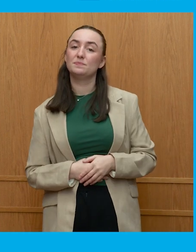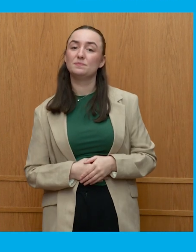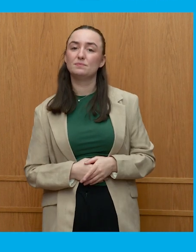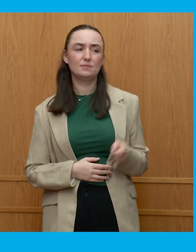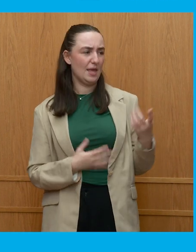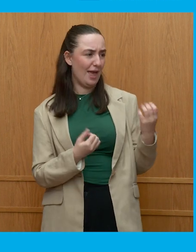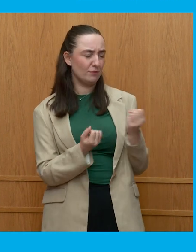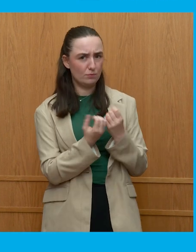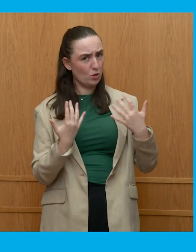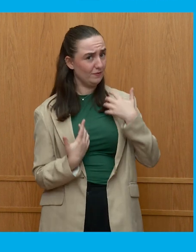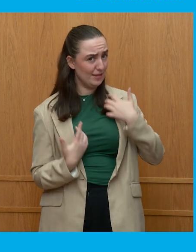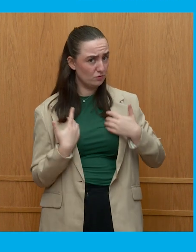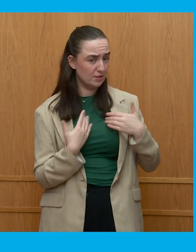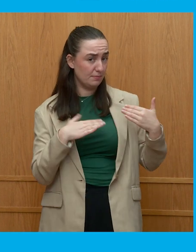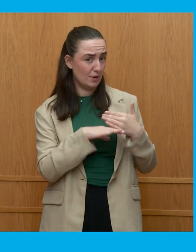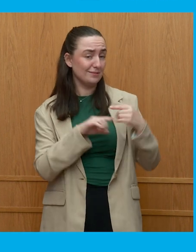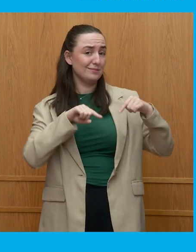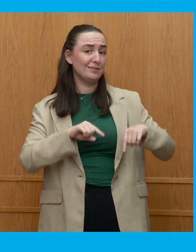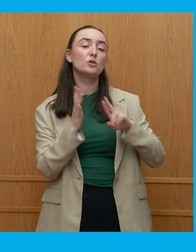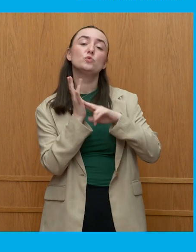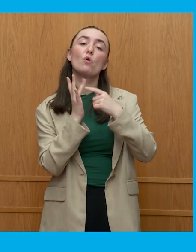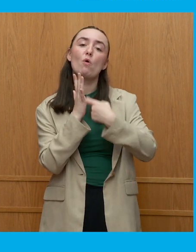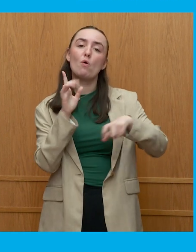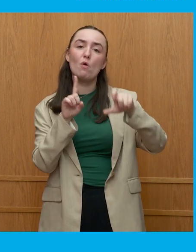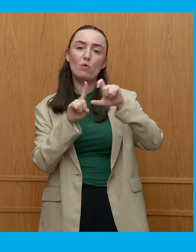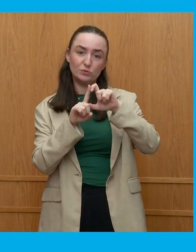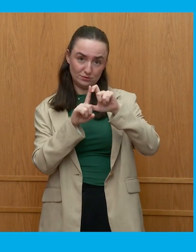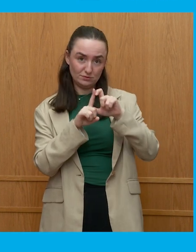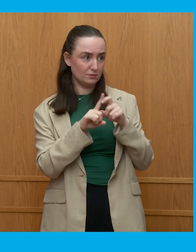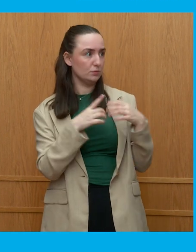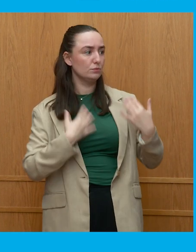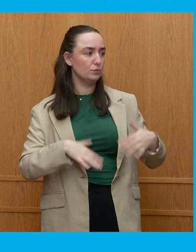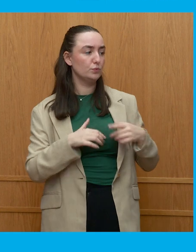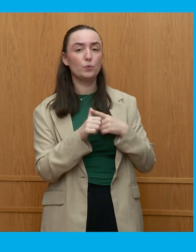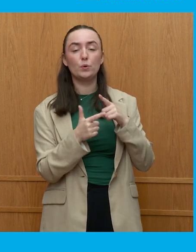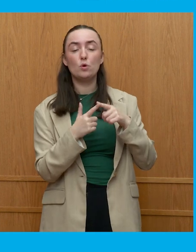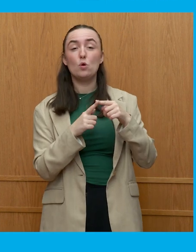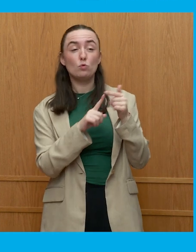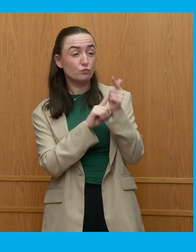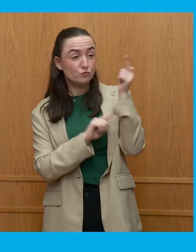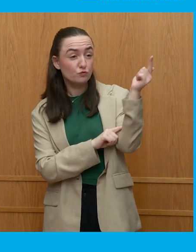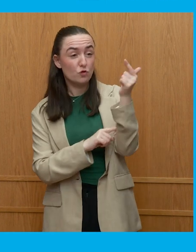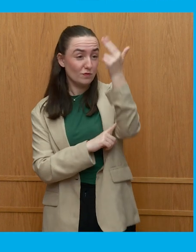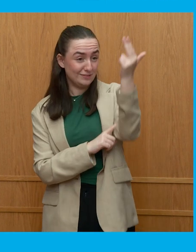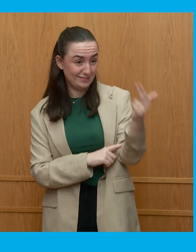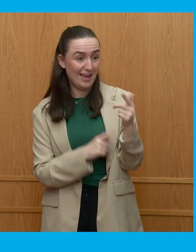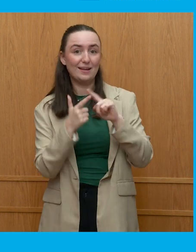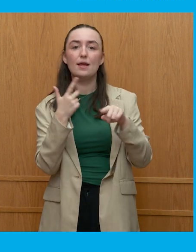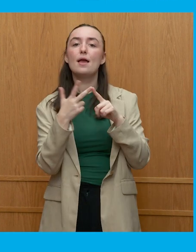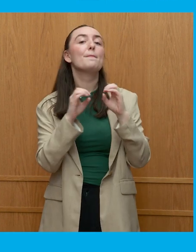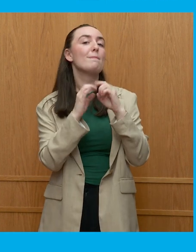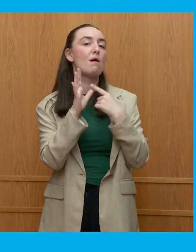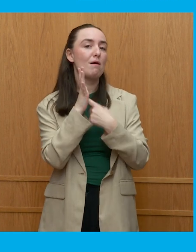interesting practices in Scotland, Nord and Grass and Rural Design and Bard. We'll go on to that later.